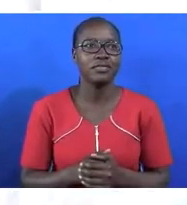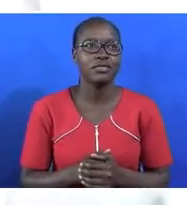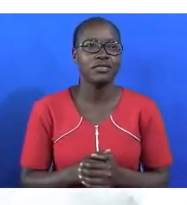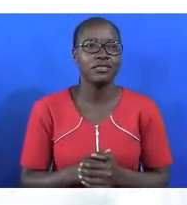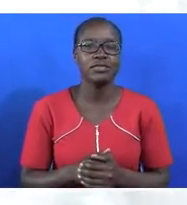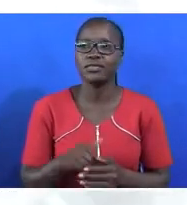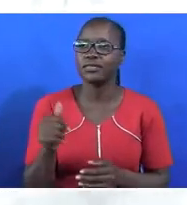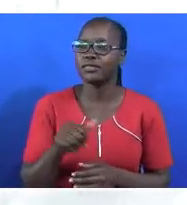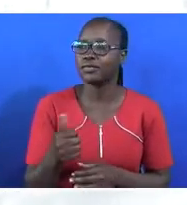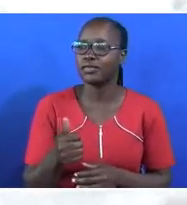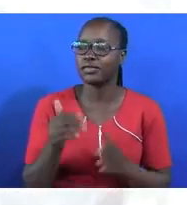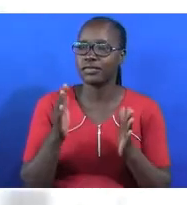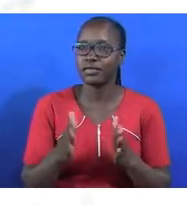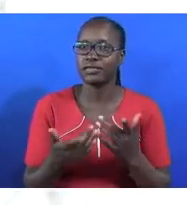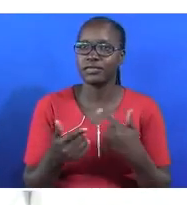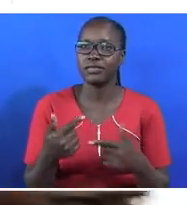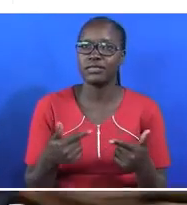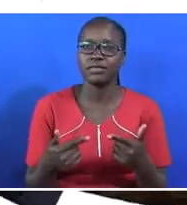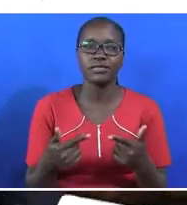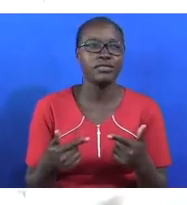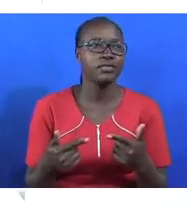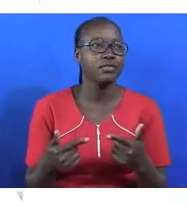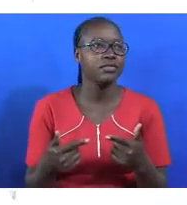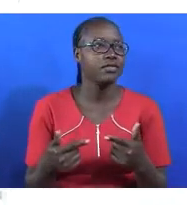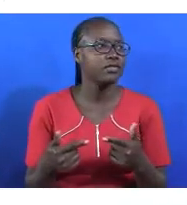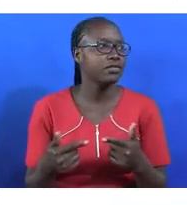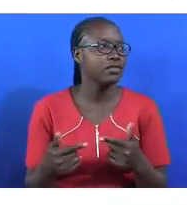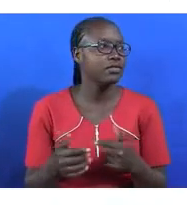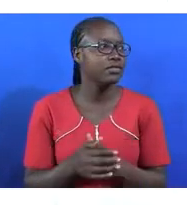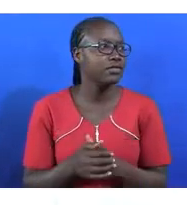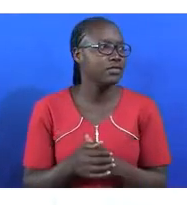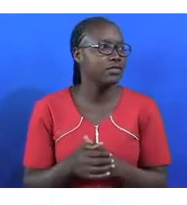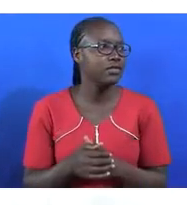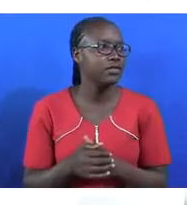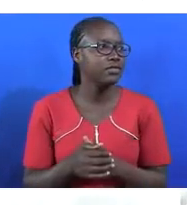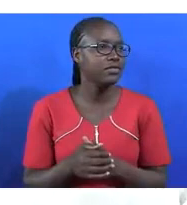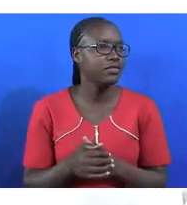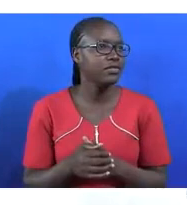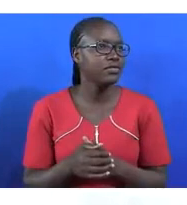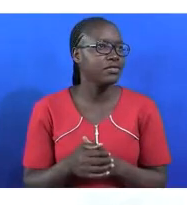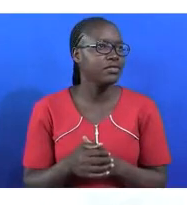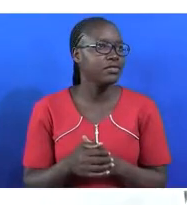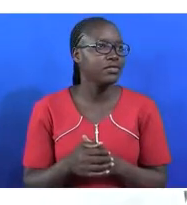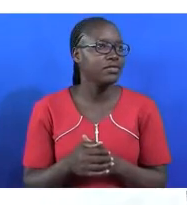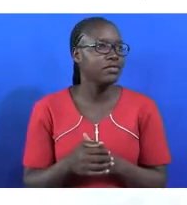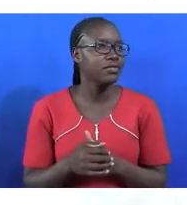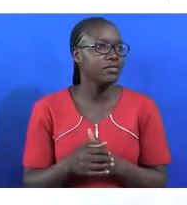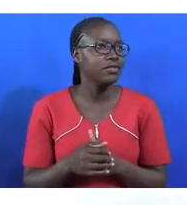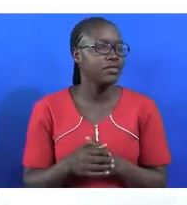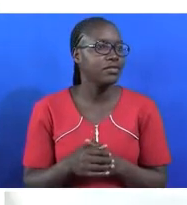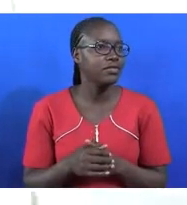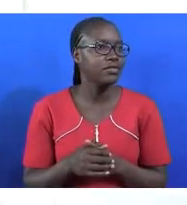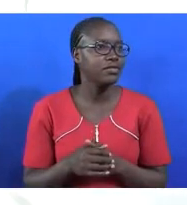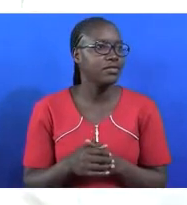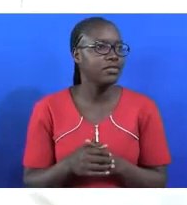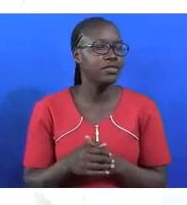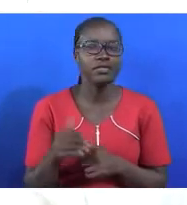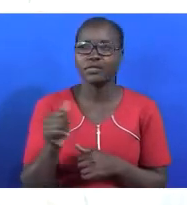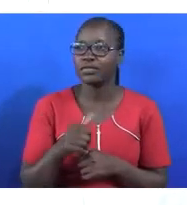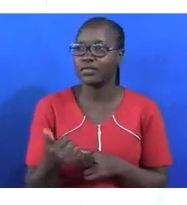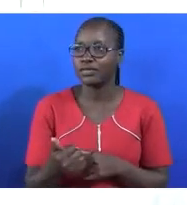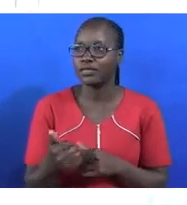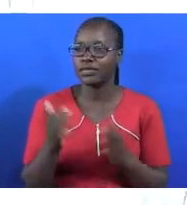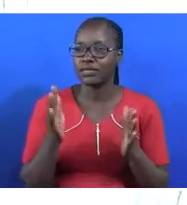Is there anyone else who is coming? Sisters, you can come up so that we can pray together with you. Anyone else who wants this